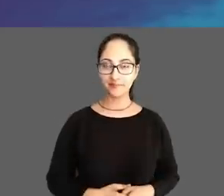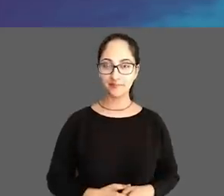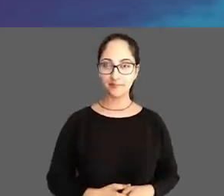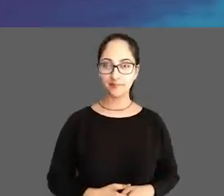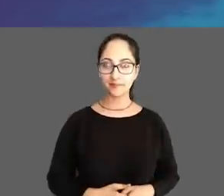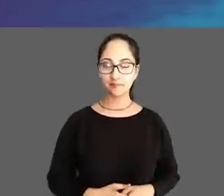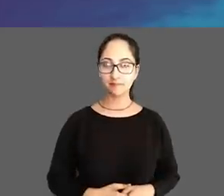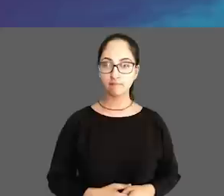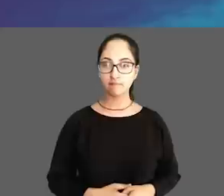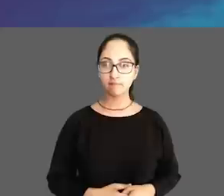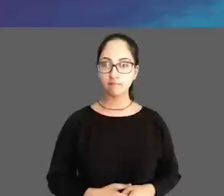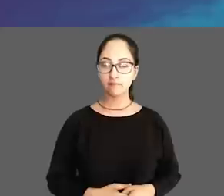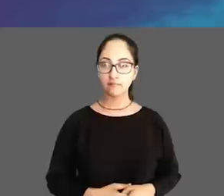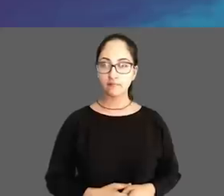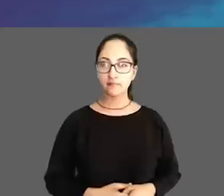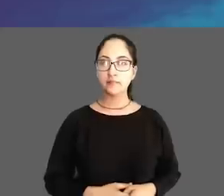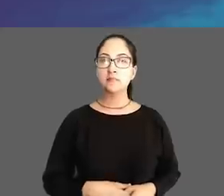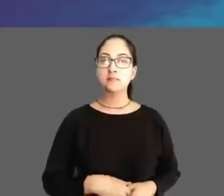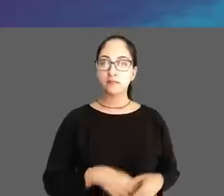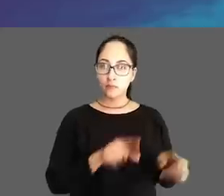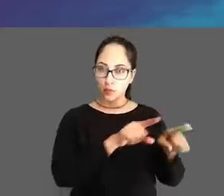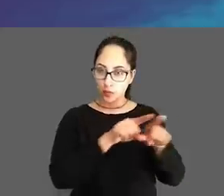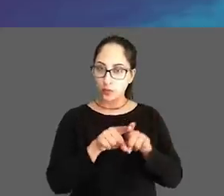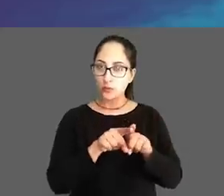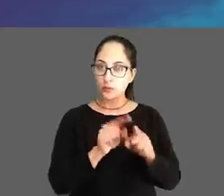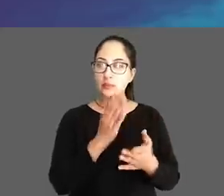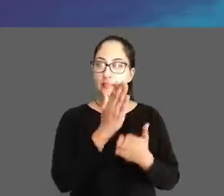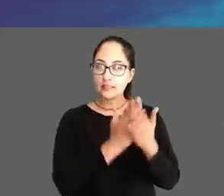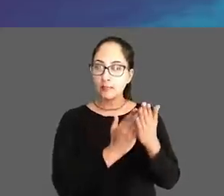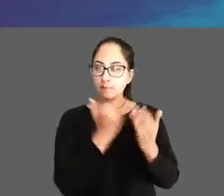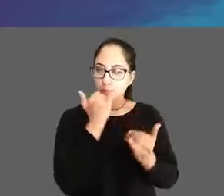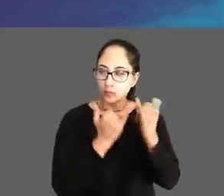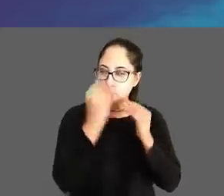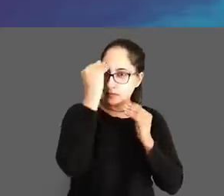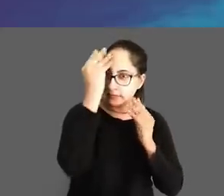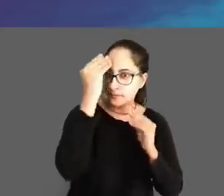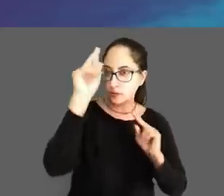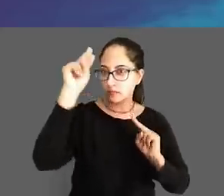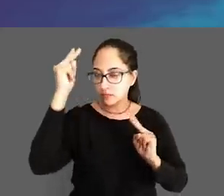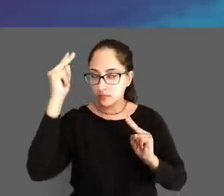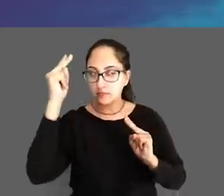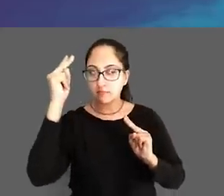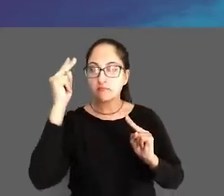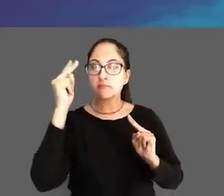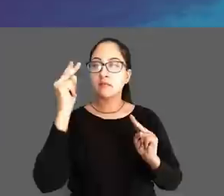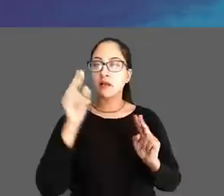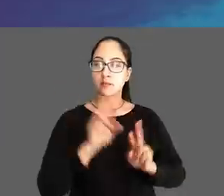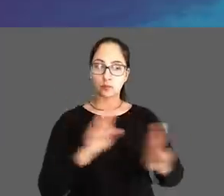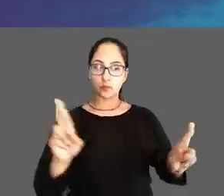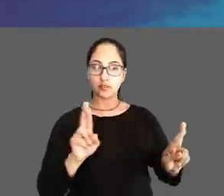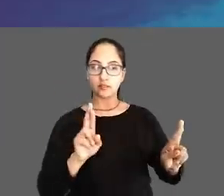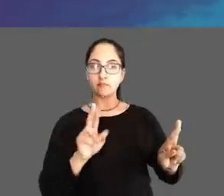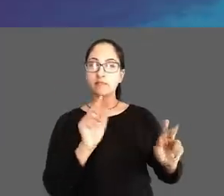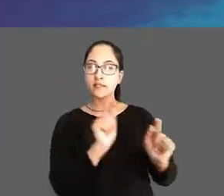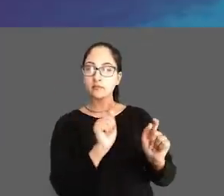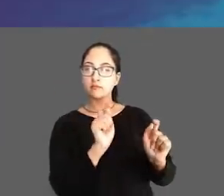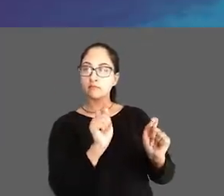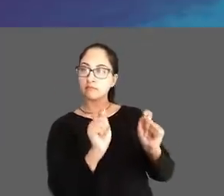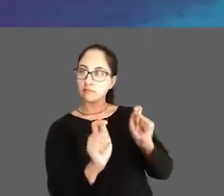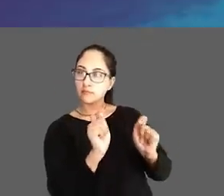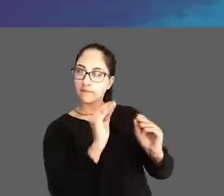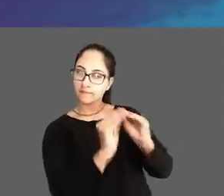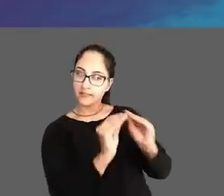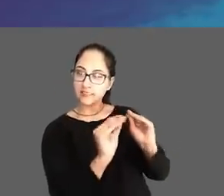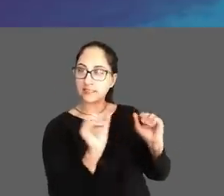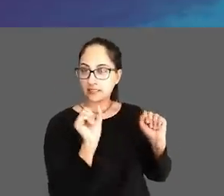And, you know, to gently but respectfully correct misperceptions perceptions or misunderstandings that others